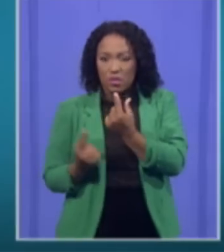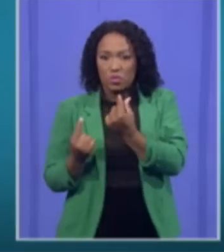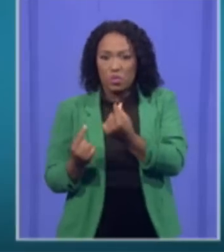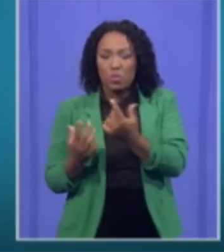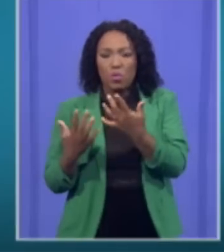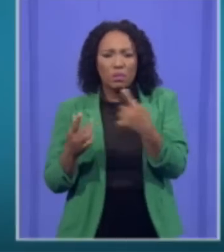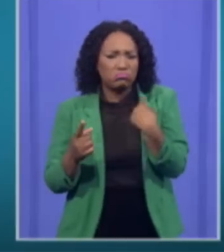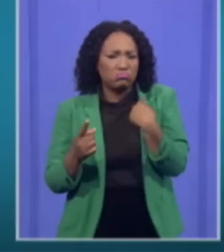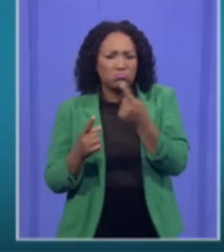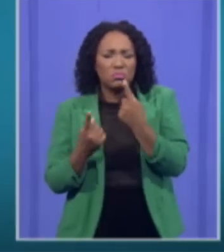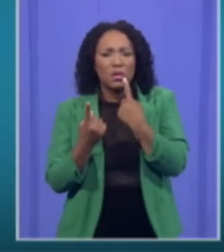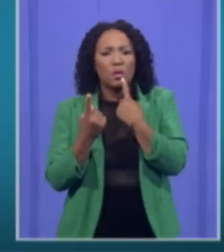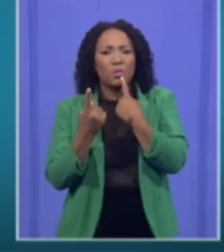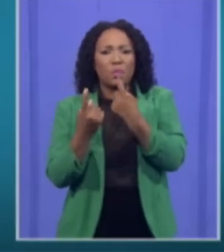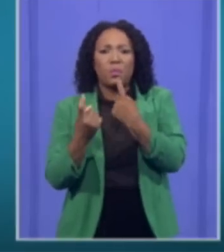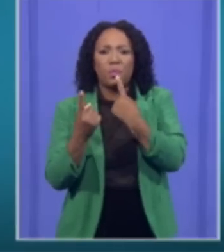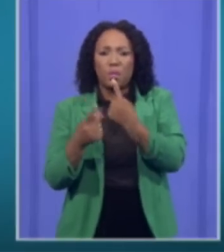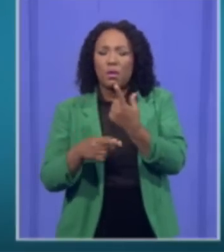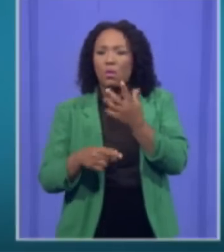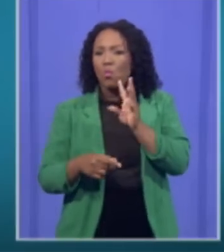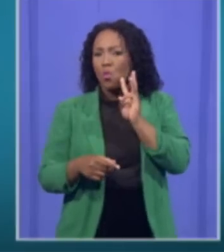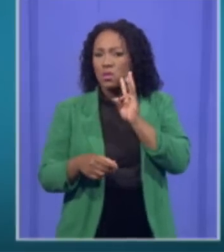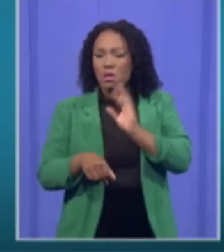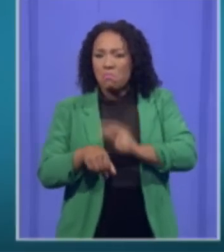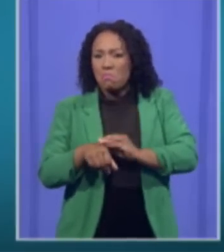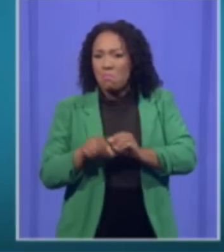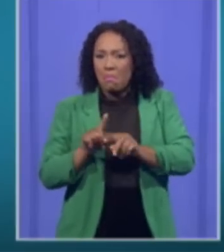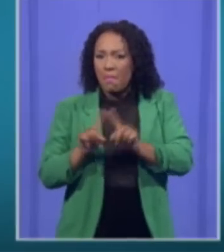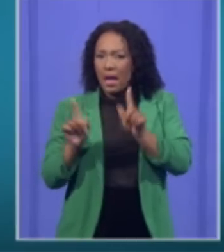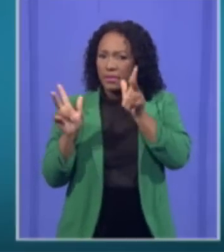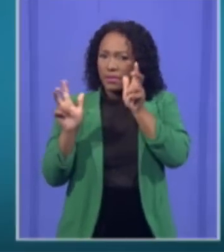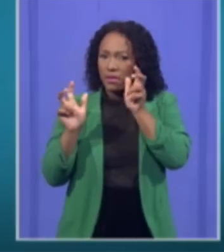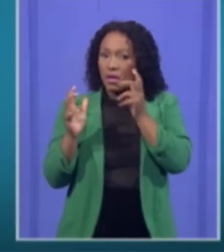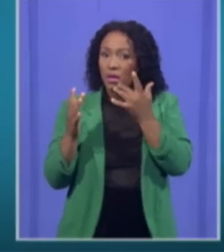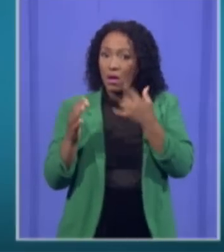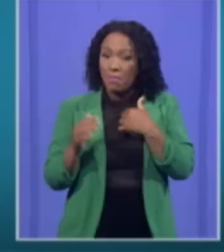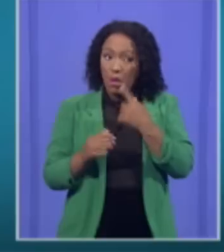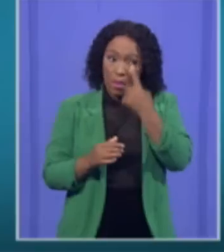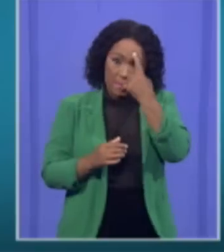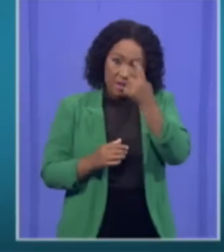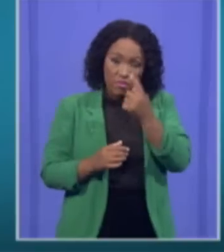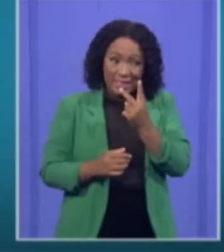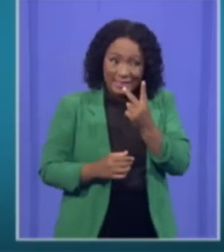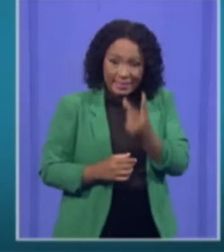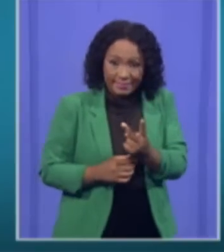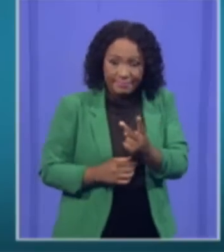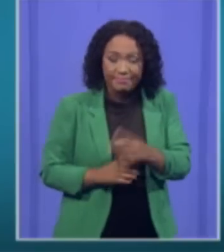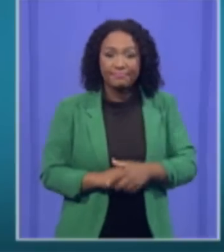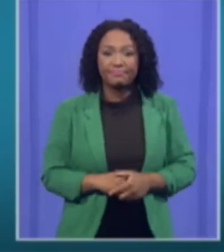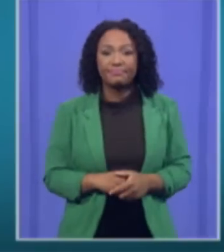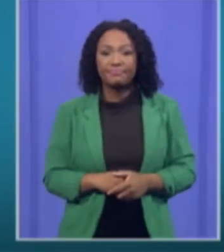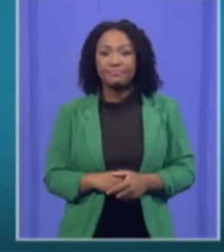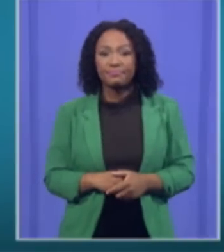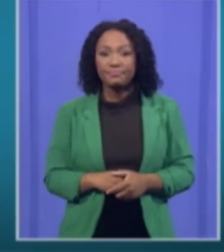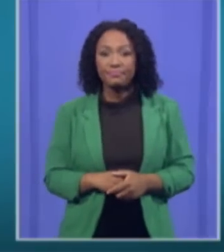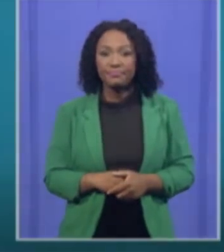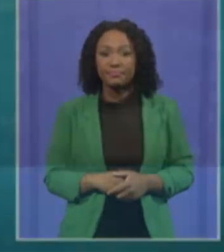lla ka metse go sena motho yo a re fang tsebe bjalo ke tla tshepa ka go bona.